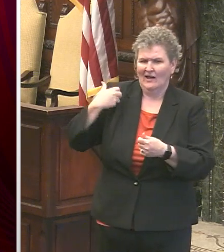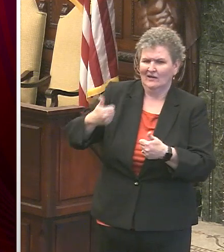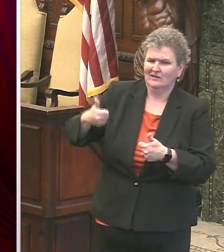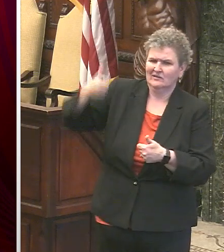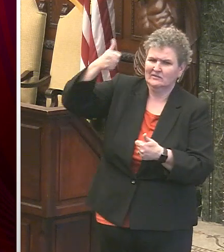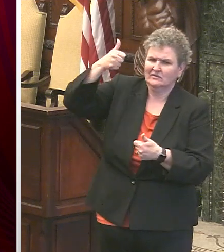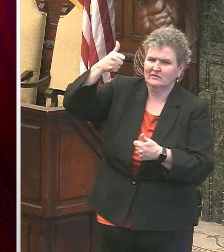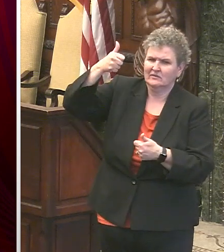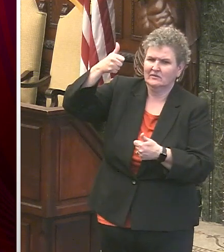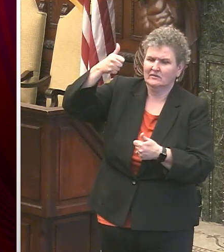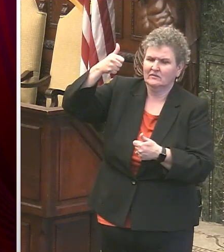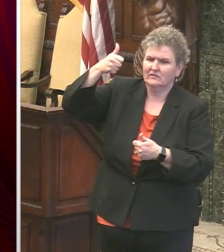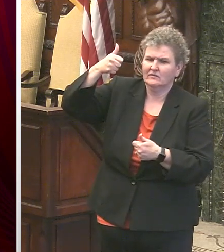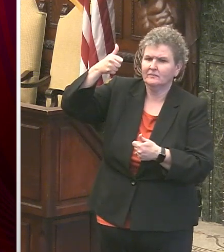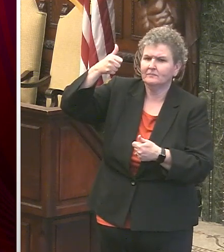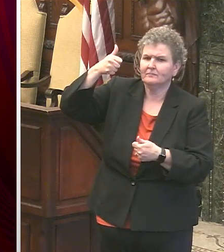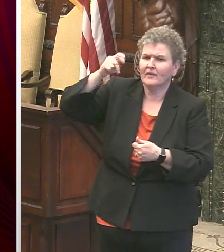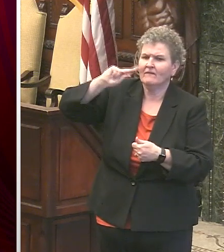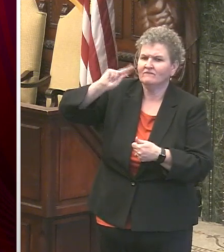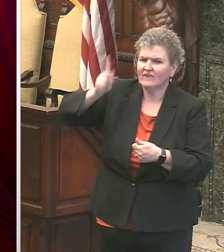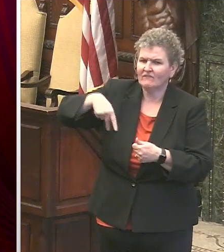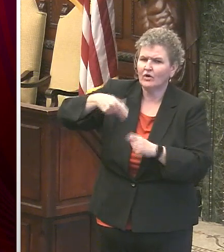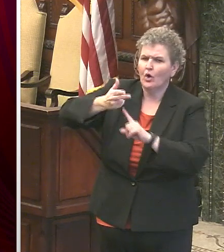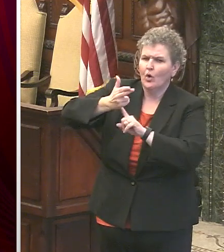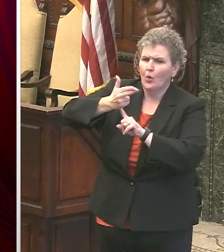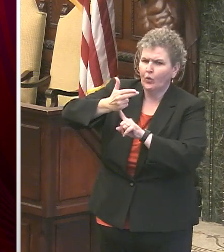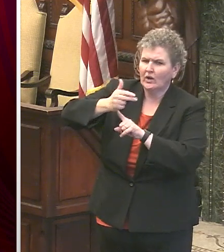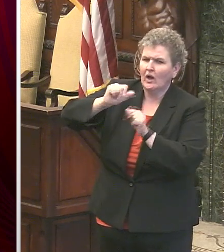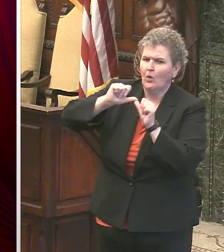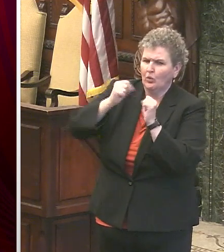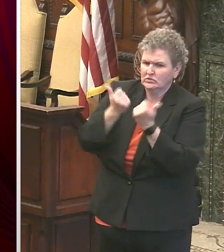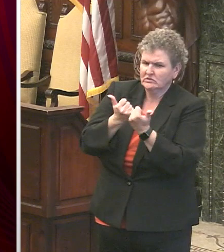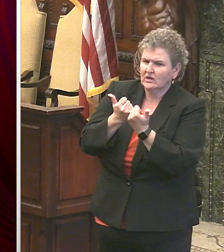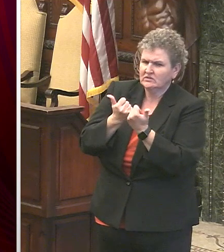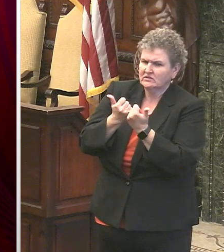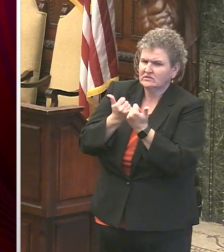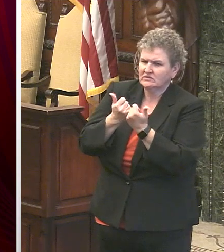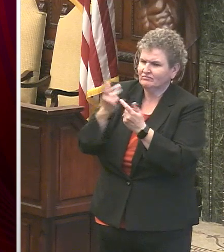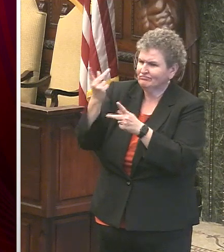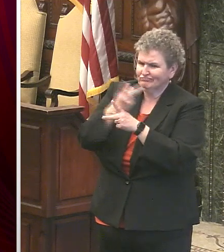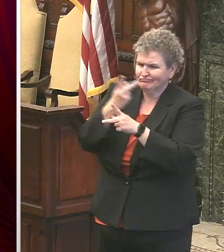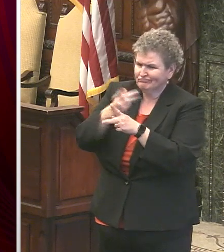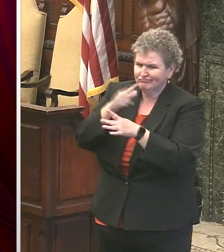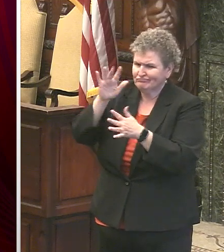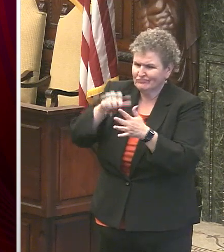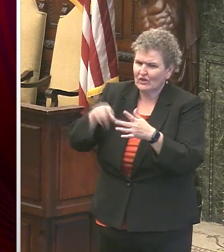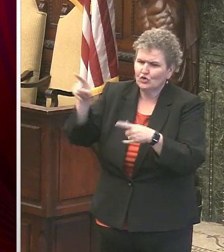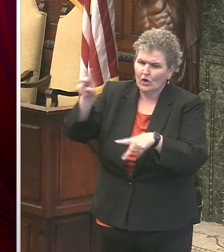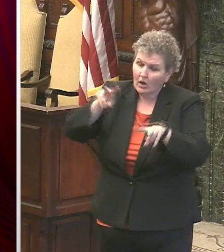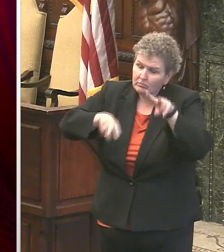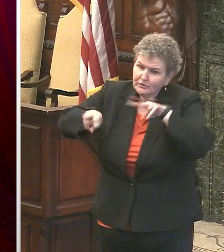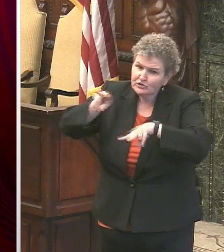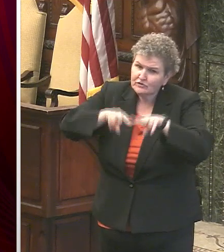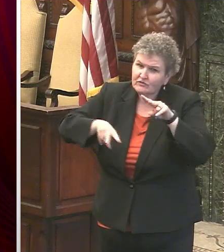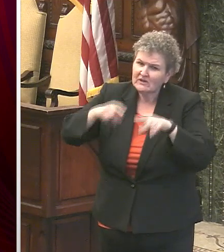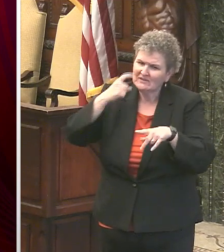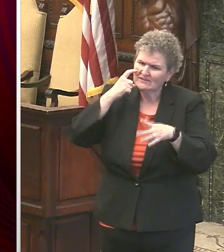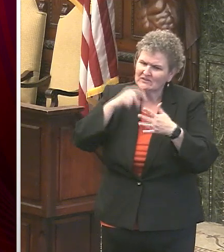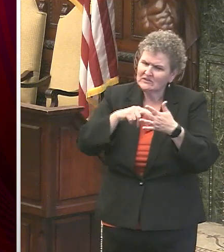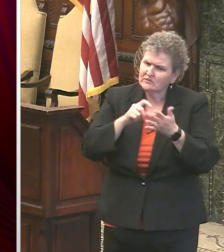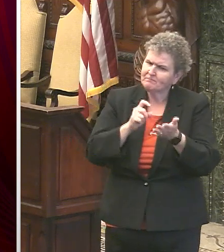Philadelphia Hotel Association, who's crunching the numbers as we all are. And from what he's observing and sort of what I'm observing too,